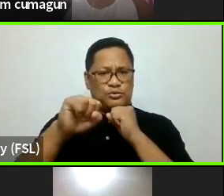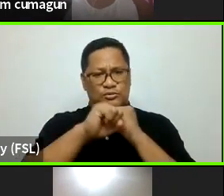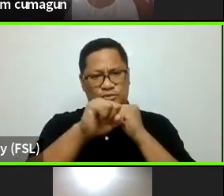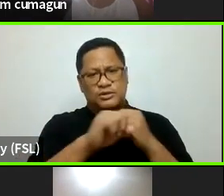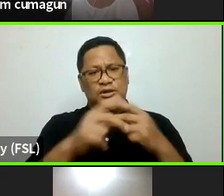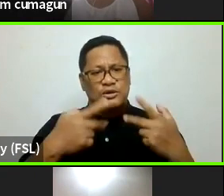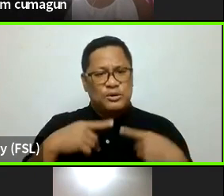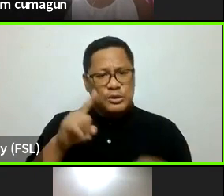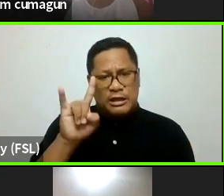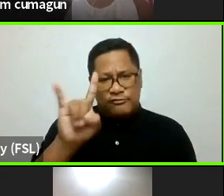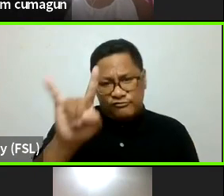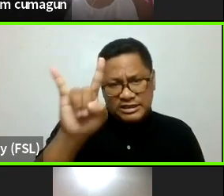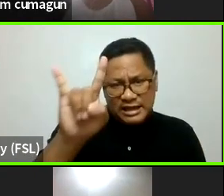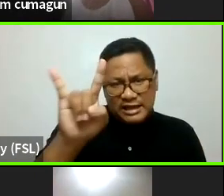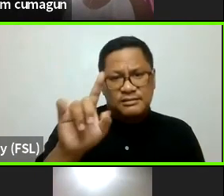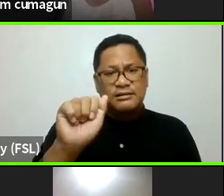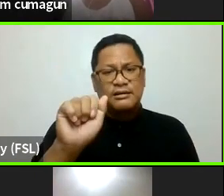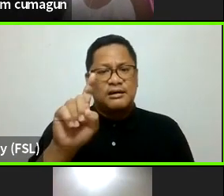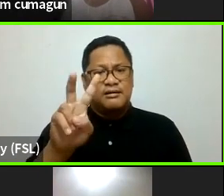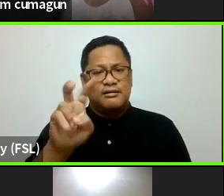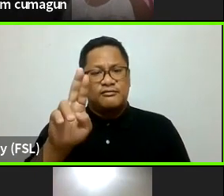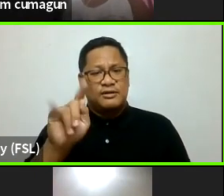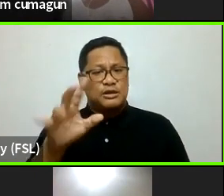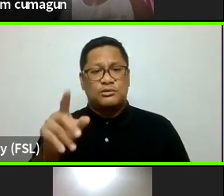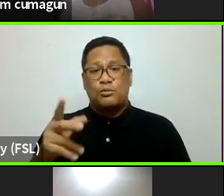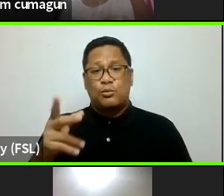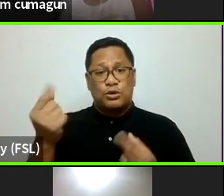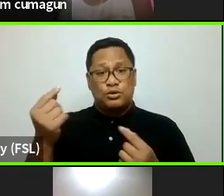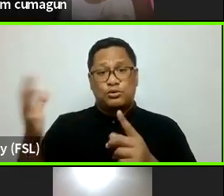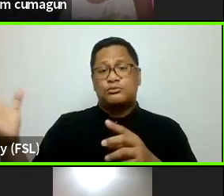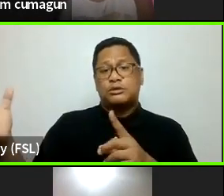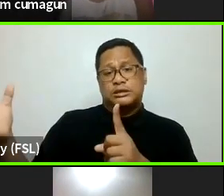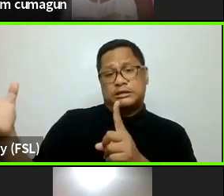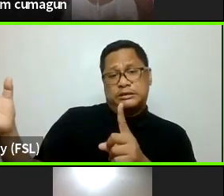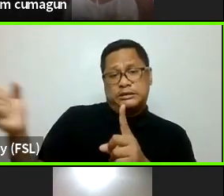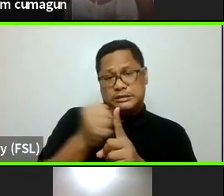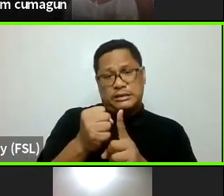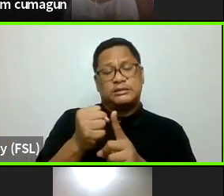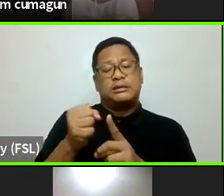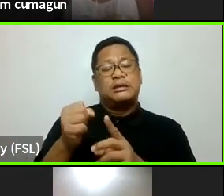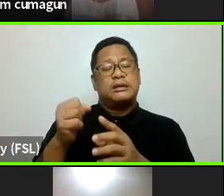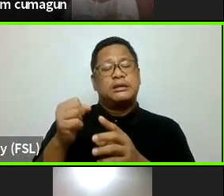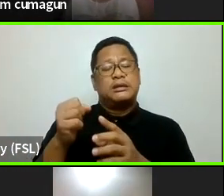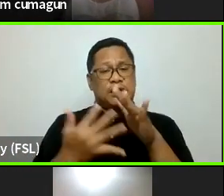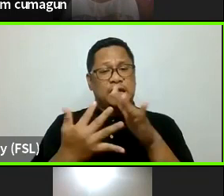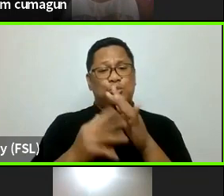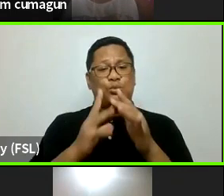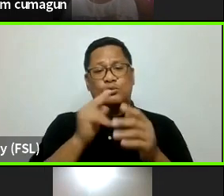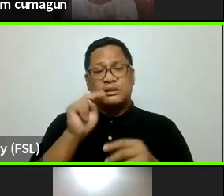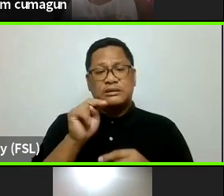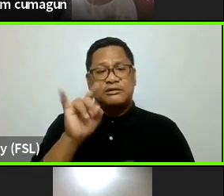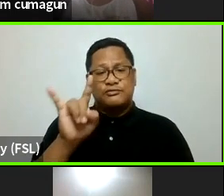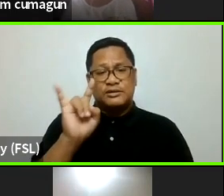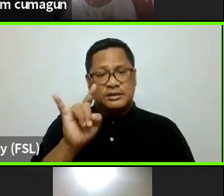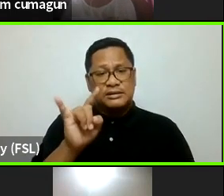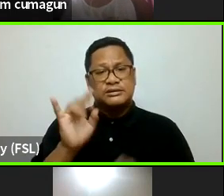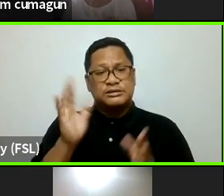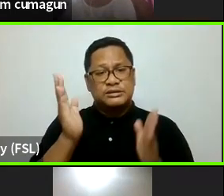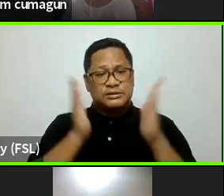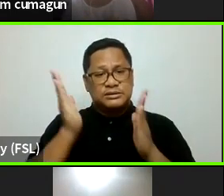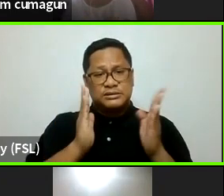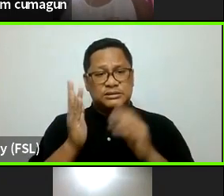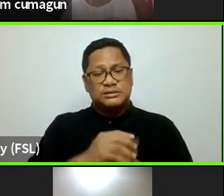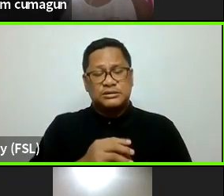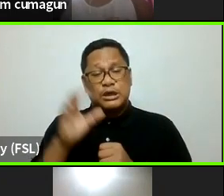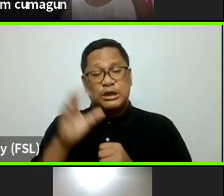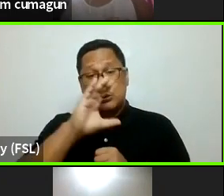advertise. Okay, so I try to get clients. I get clients who need advertising services. I look